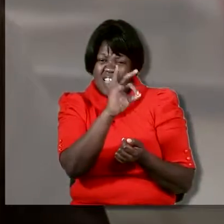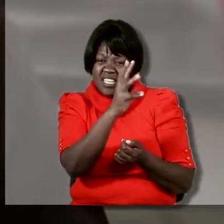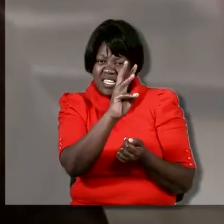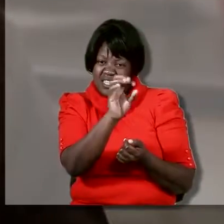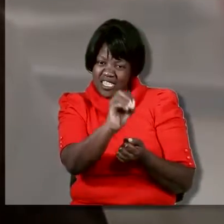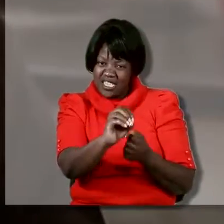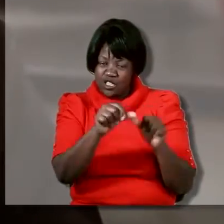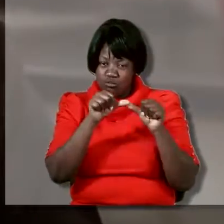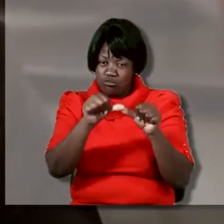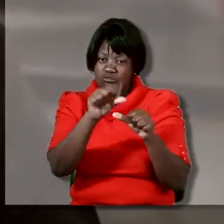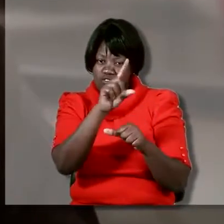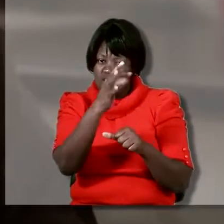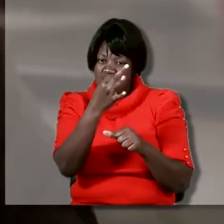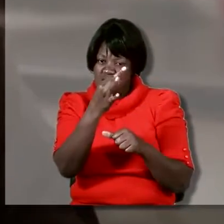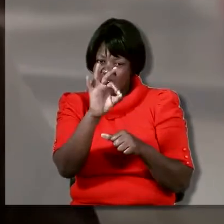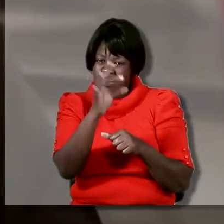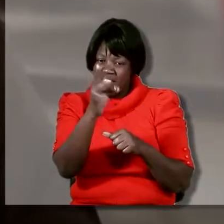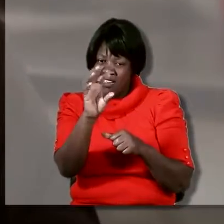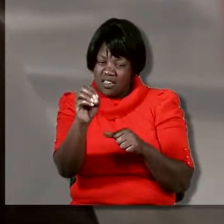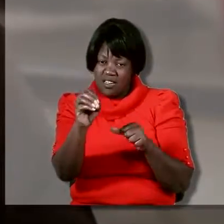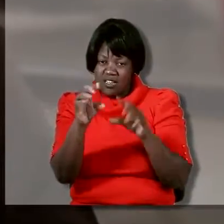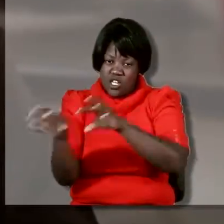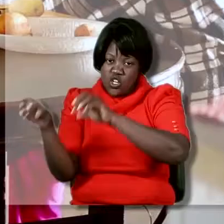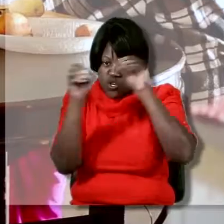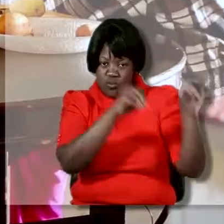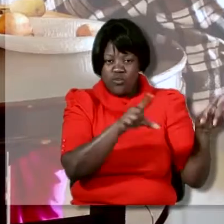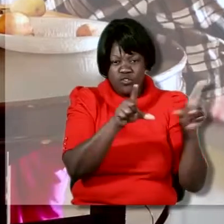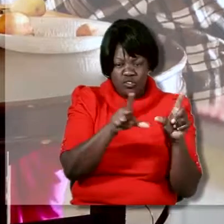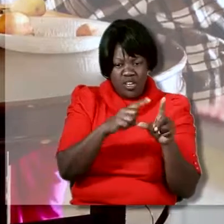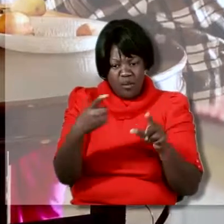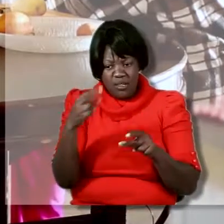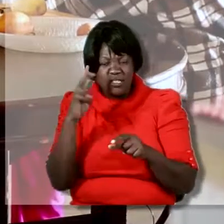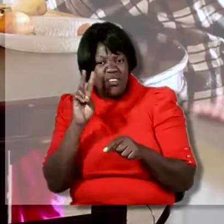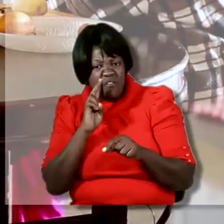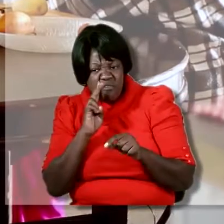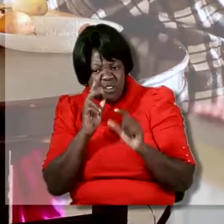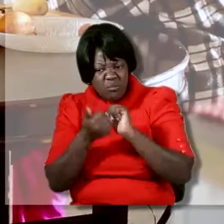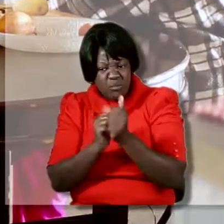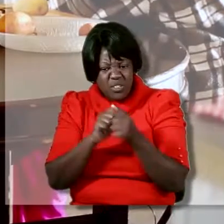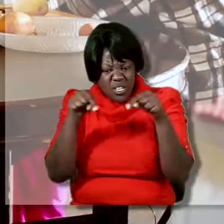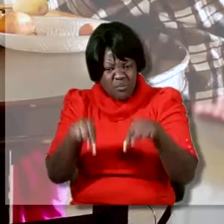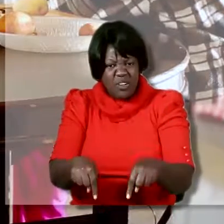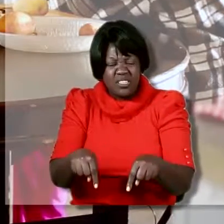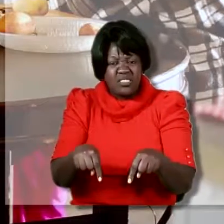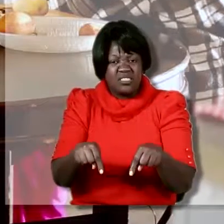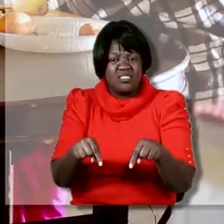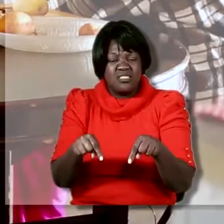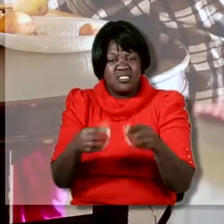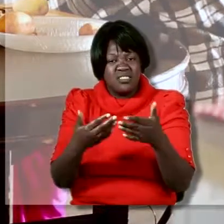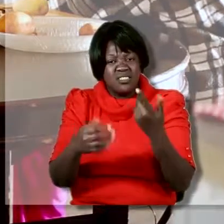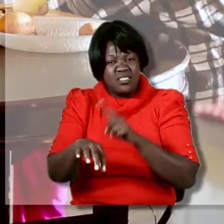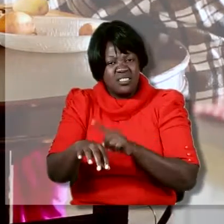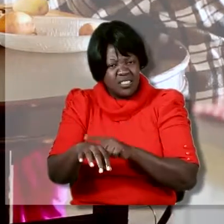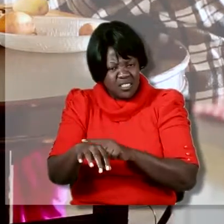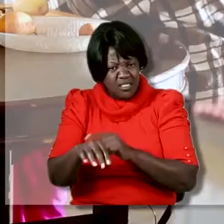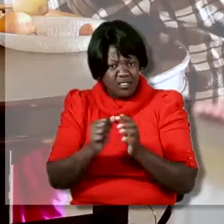I see that the verb is not in the present tense anymore. Like played became played because it happened in the past. And lived